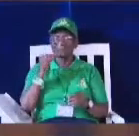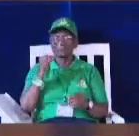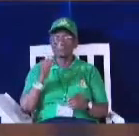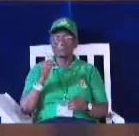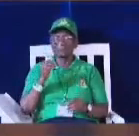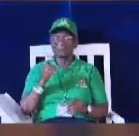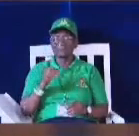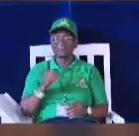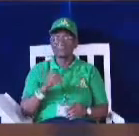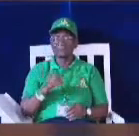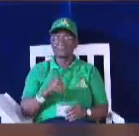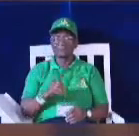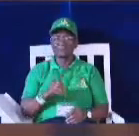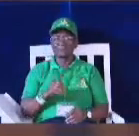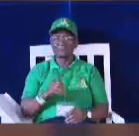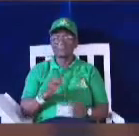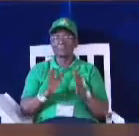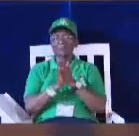vigils.